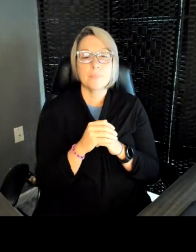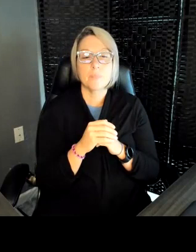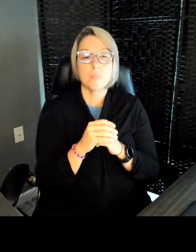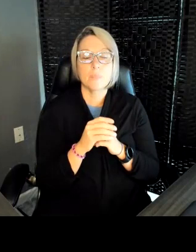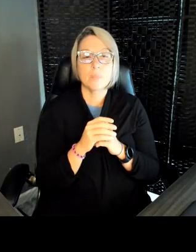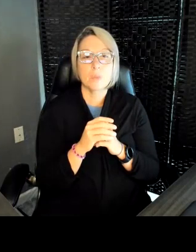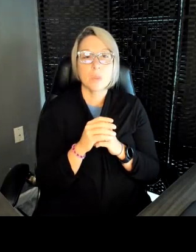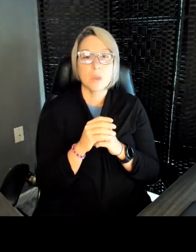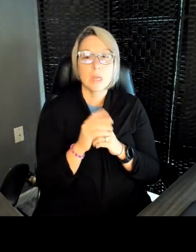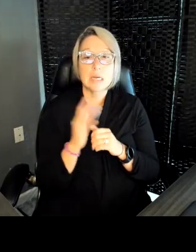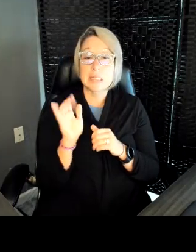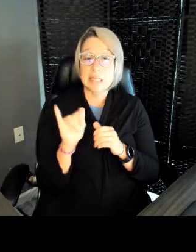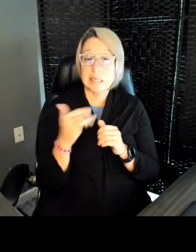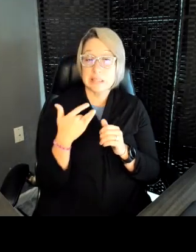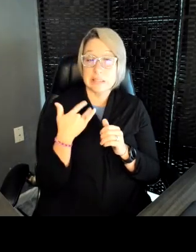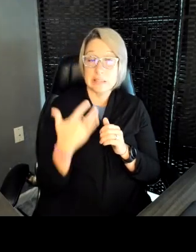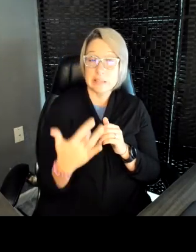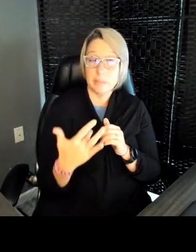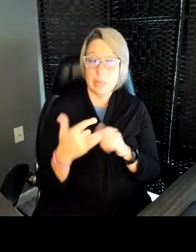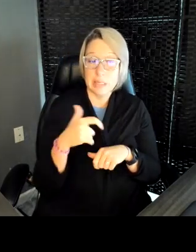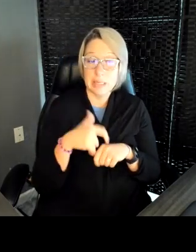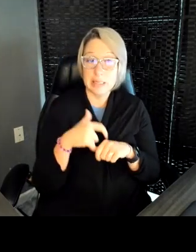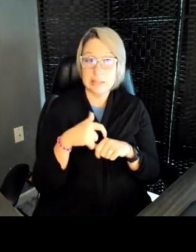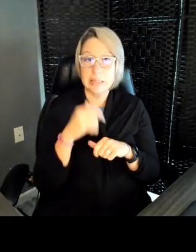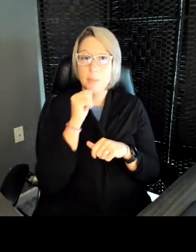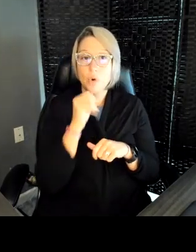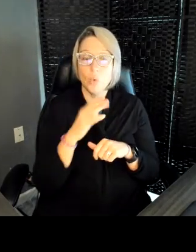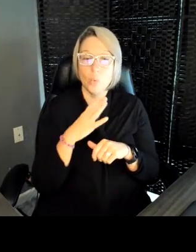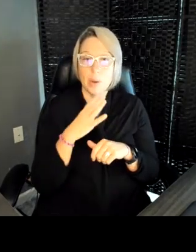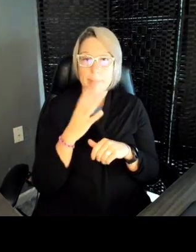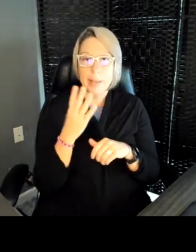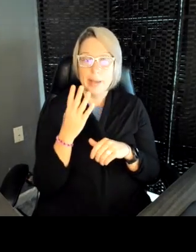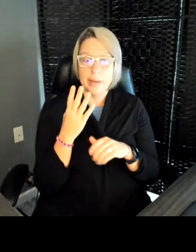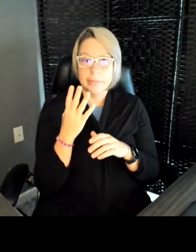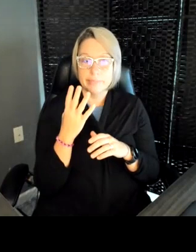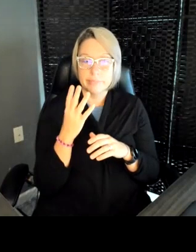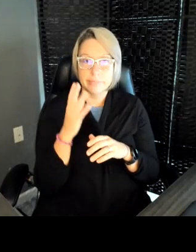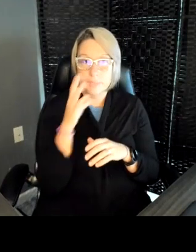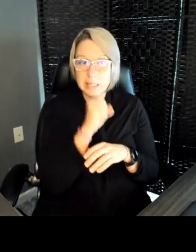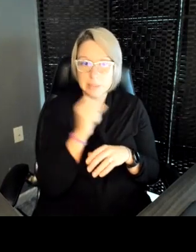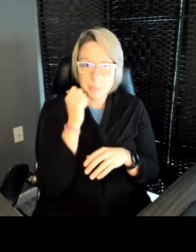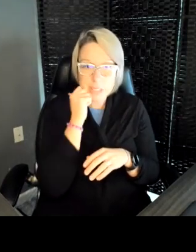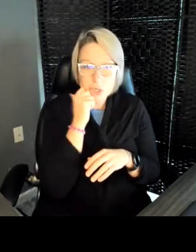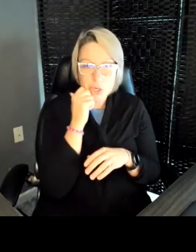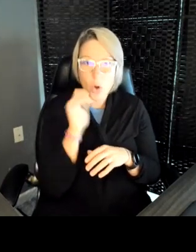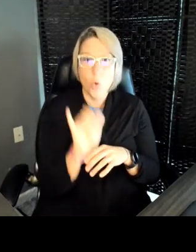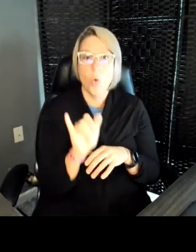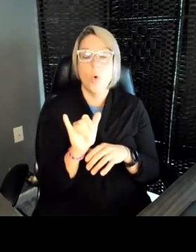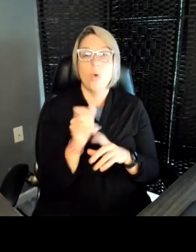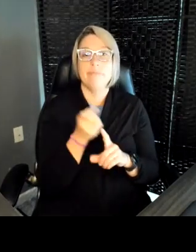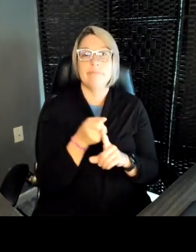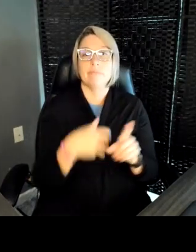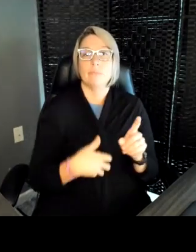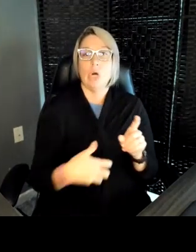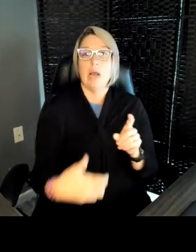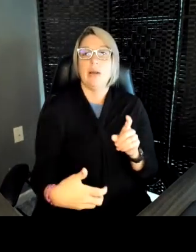is typically the time when women miss their period, where they start to find out they're pregnant. And why that's so important from an